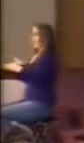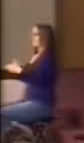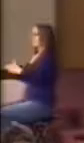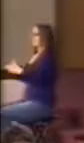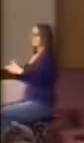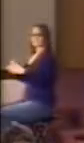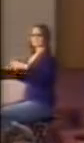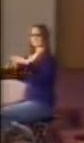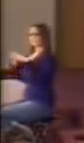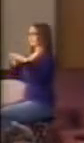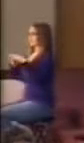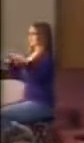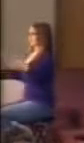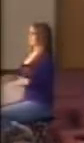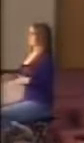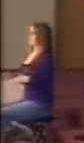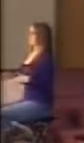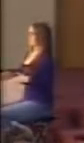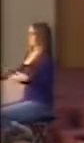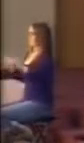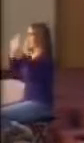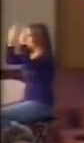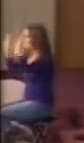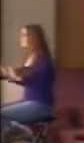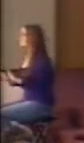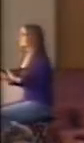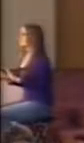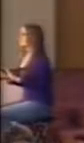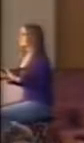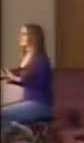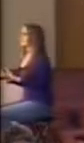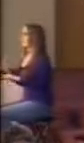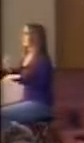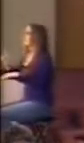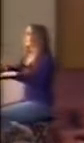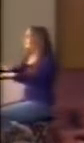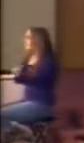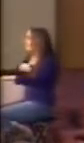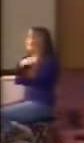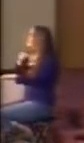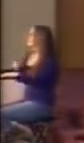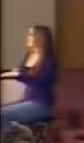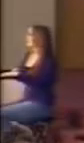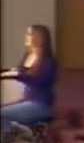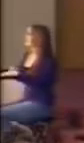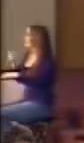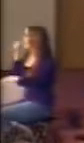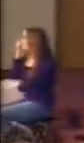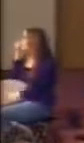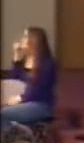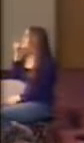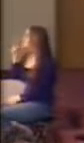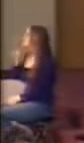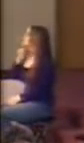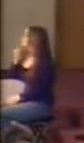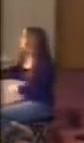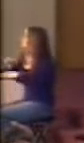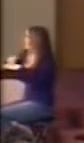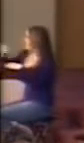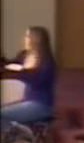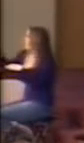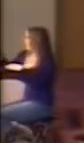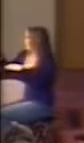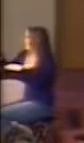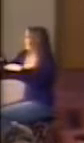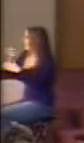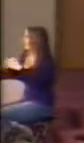Sunday. It took me a little longer to more fully understand that calling and what God was truly calling me to